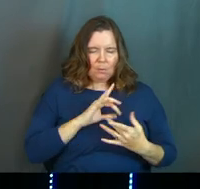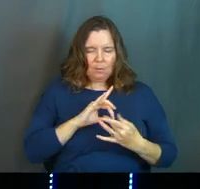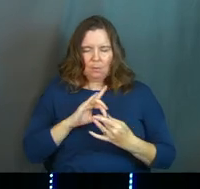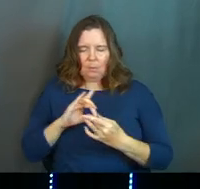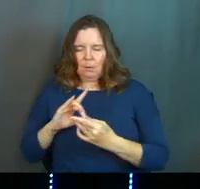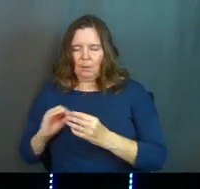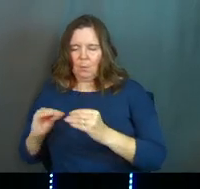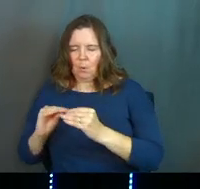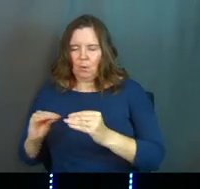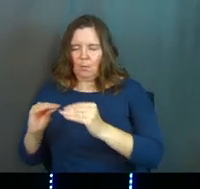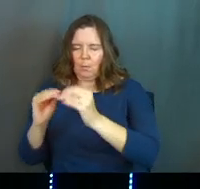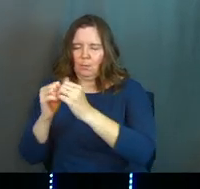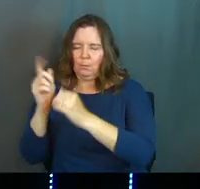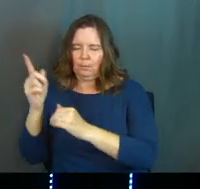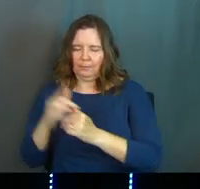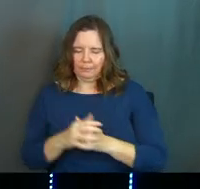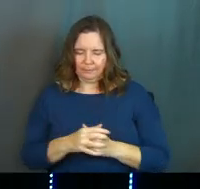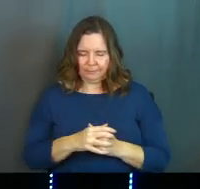anymore.